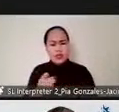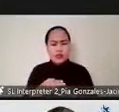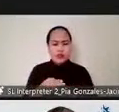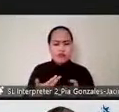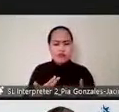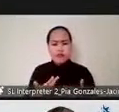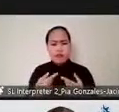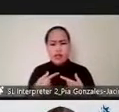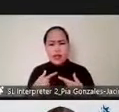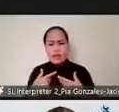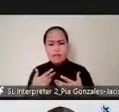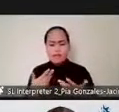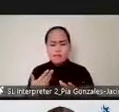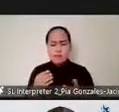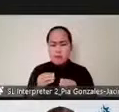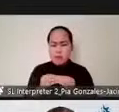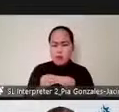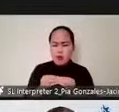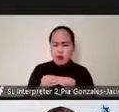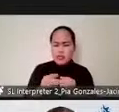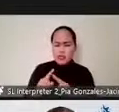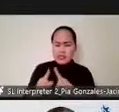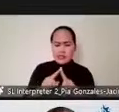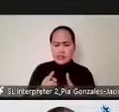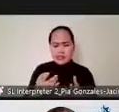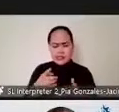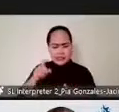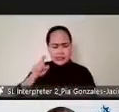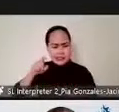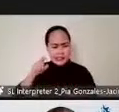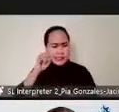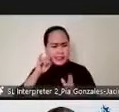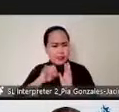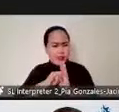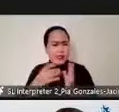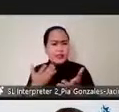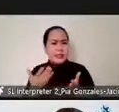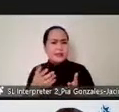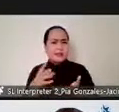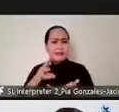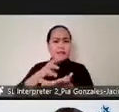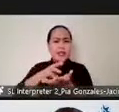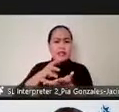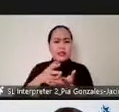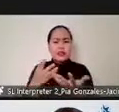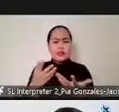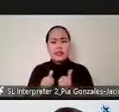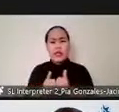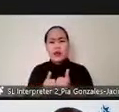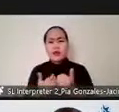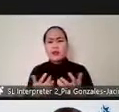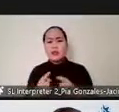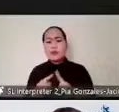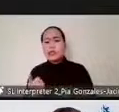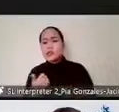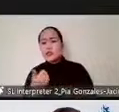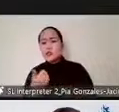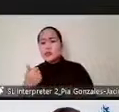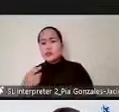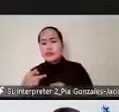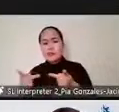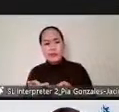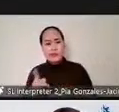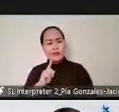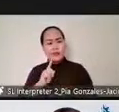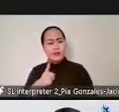broad spectrum approach could help maybe identifying locations like that because the water is fairly shallow. But another area I think would be fascinating